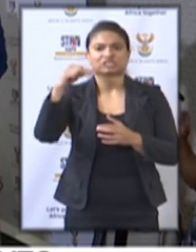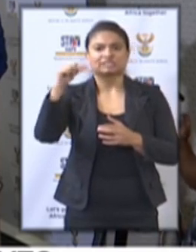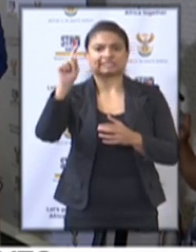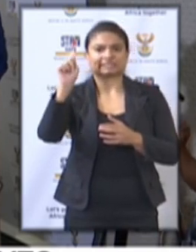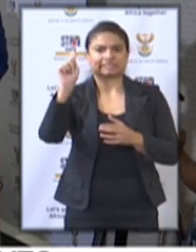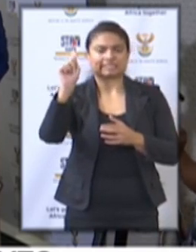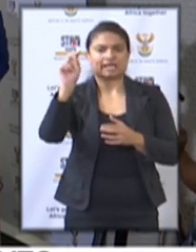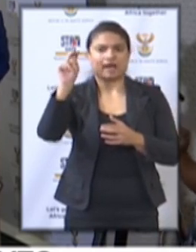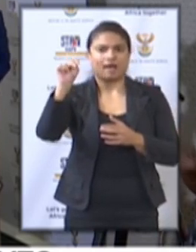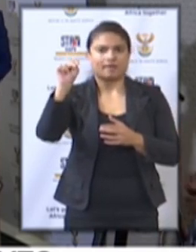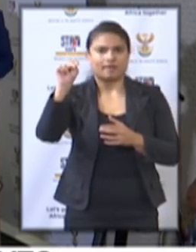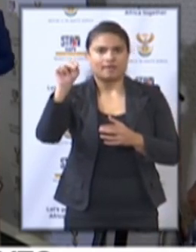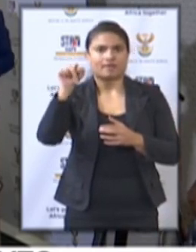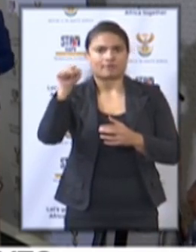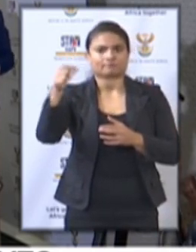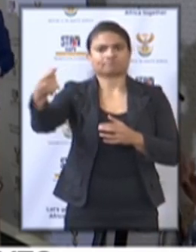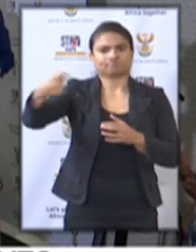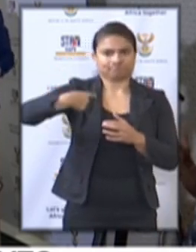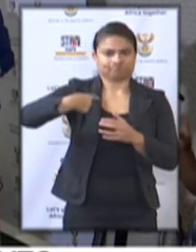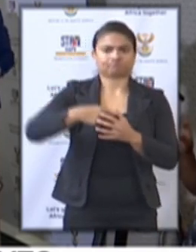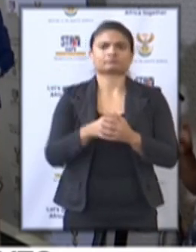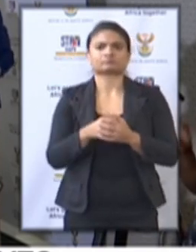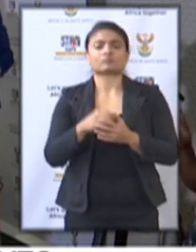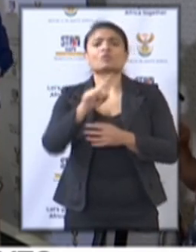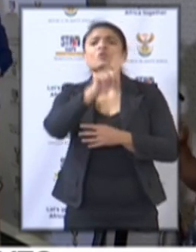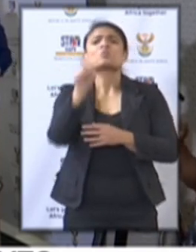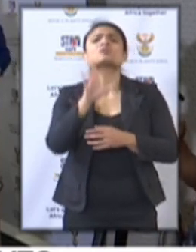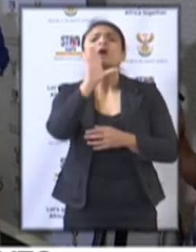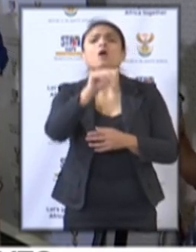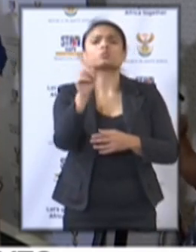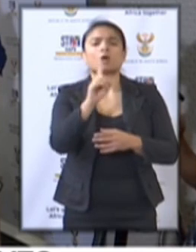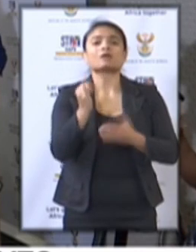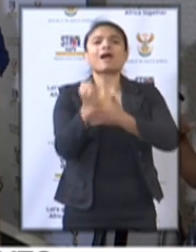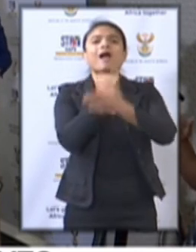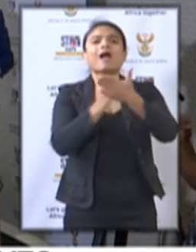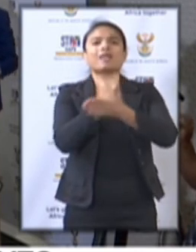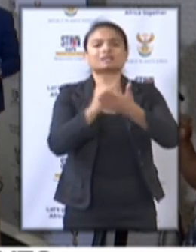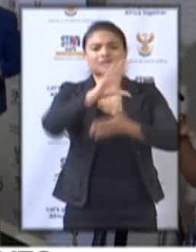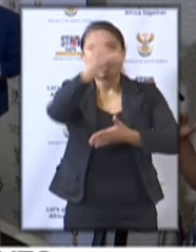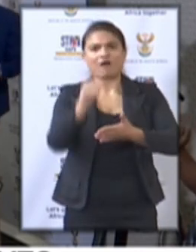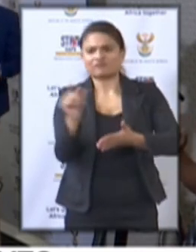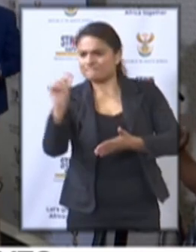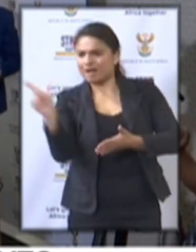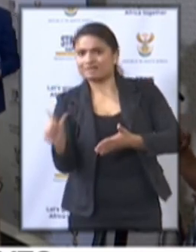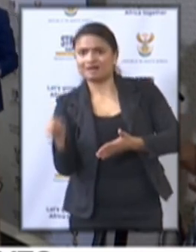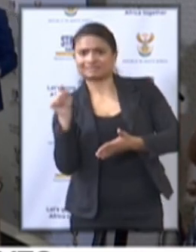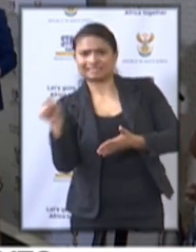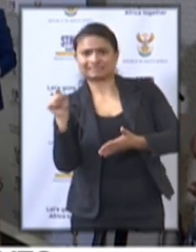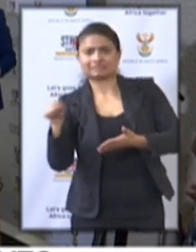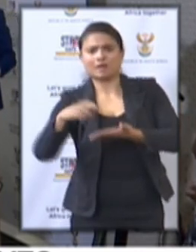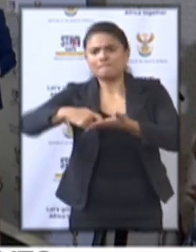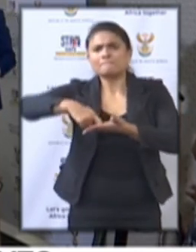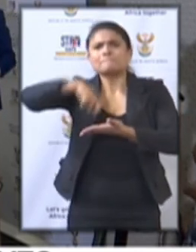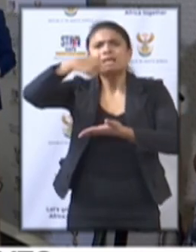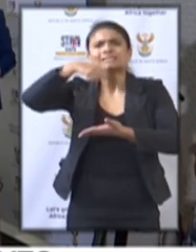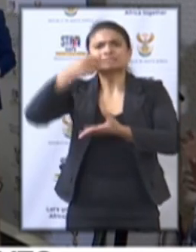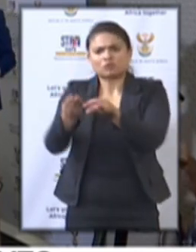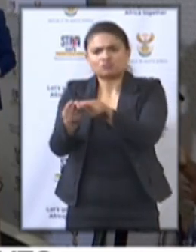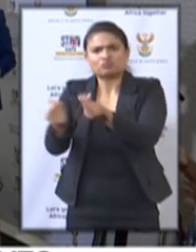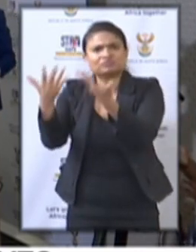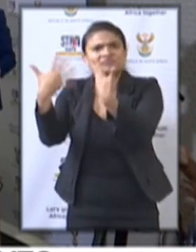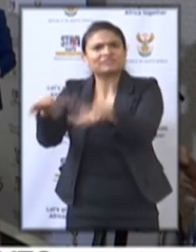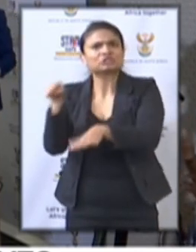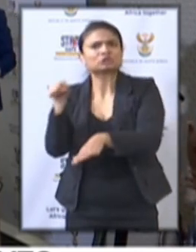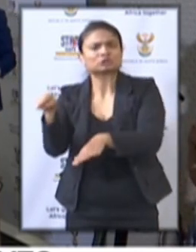the alleged Madagascar remedy? Has it been tested in SA? And what was